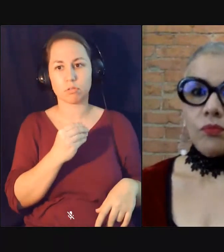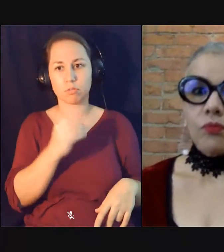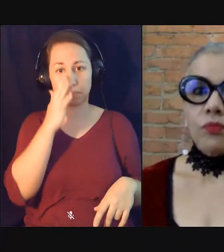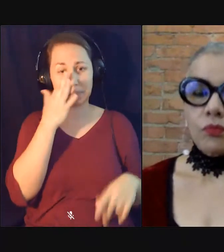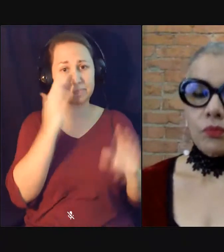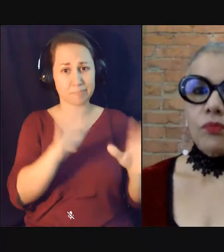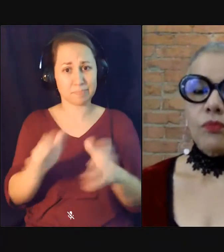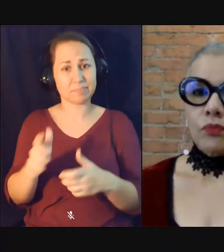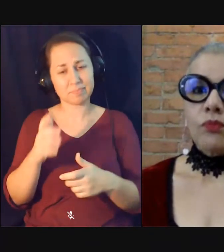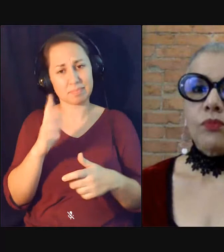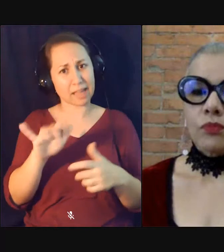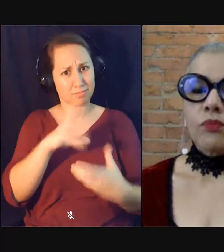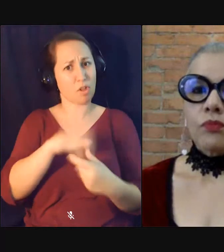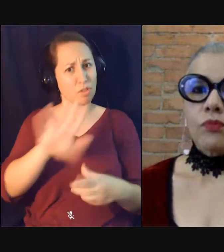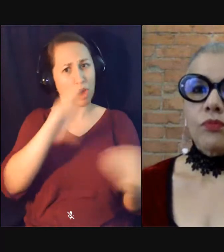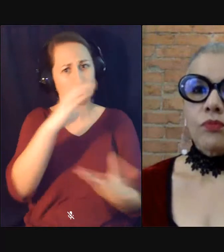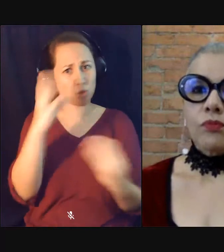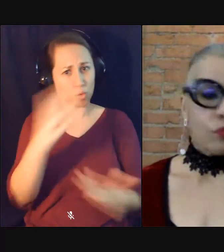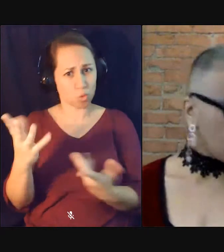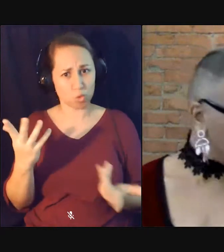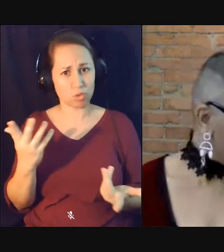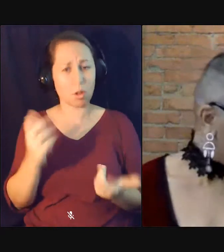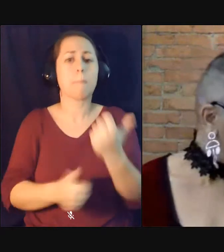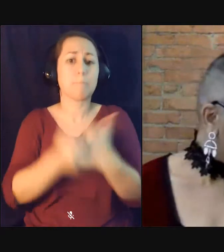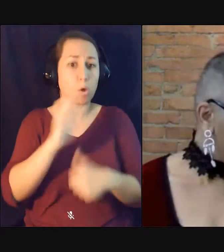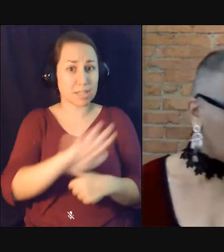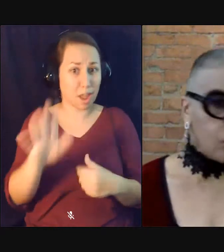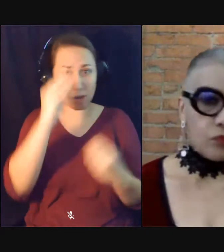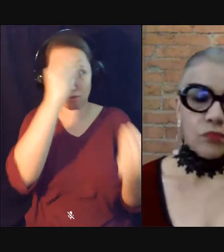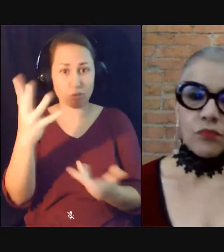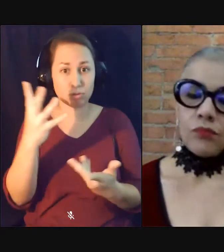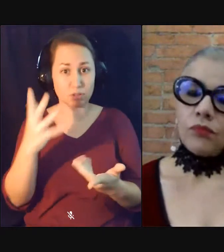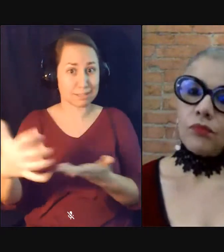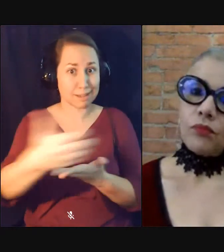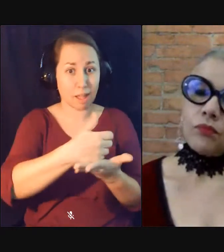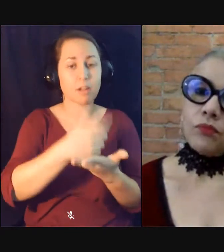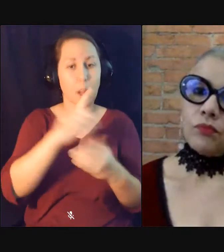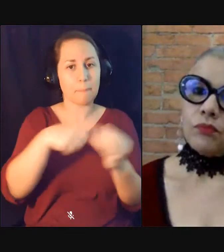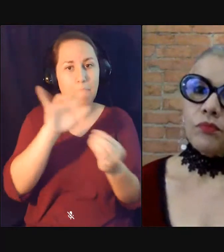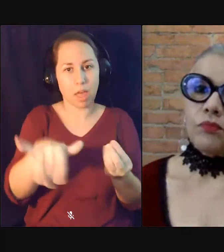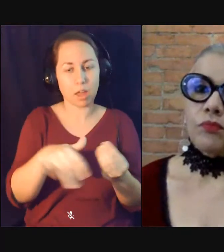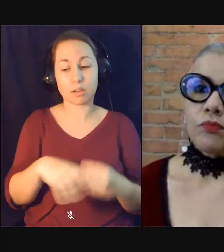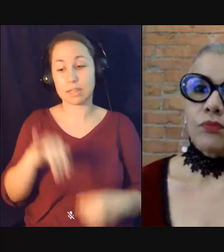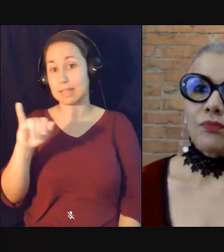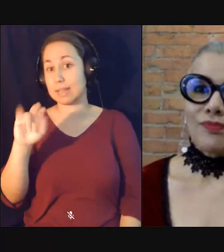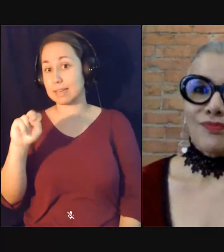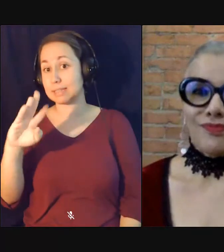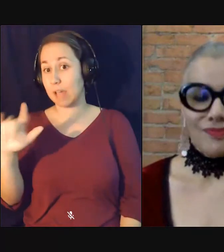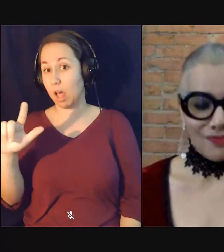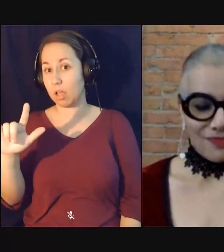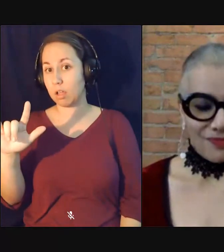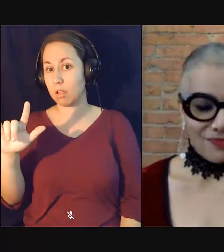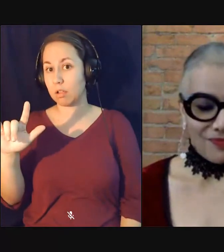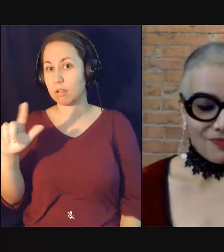news gathering operation. Most of their news that they posted was that. And incels posted crimes by women. It was the